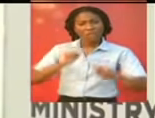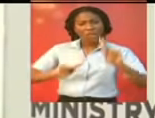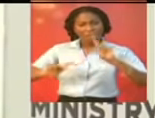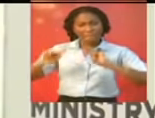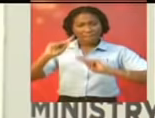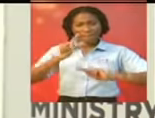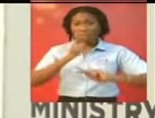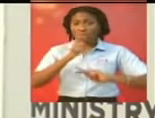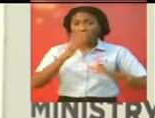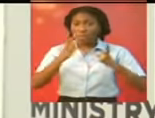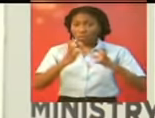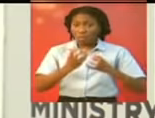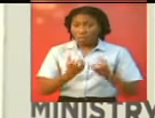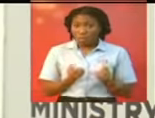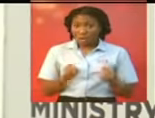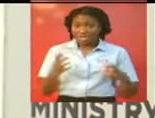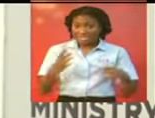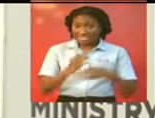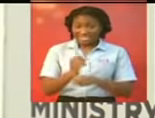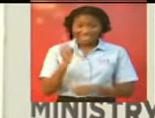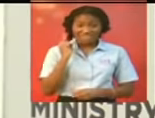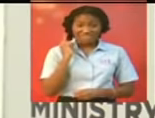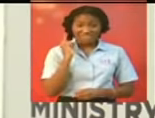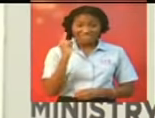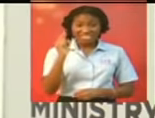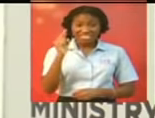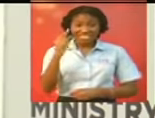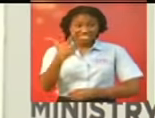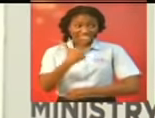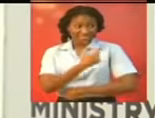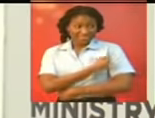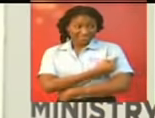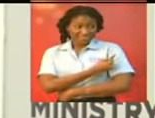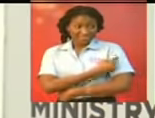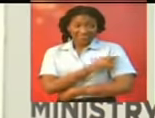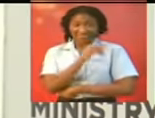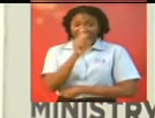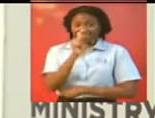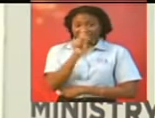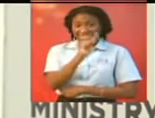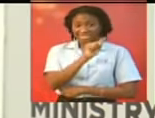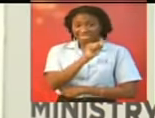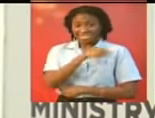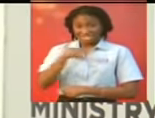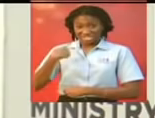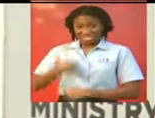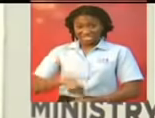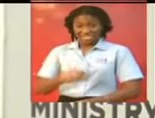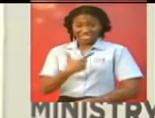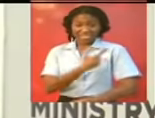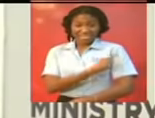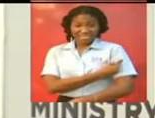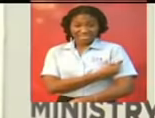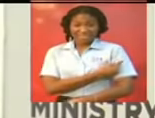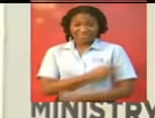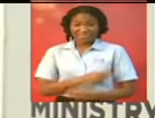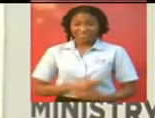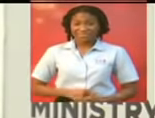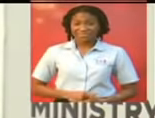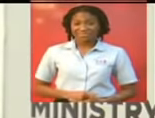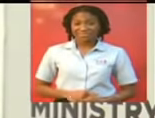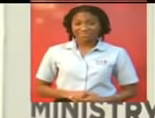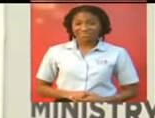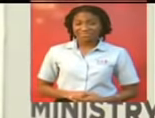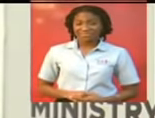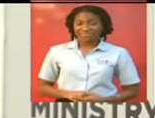visits for the Sinopharm, particularly the elderly, are made via